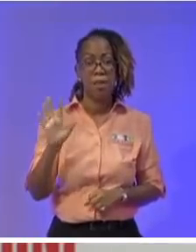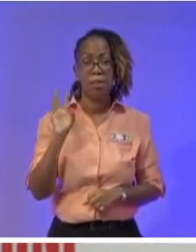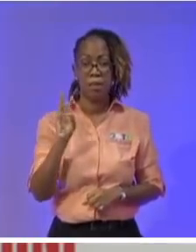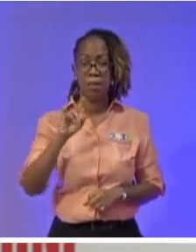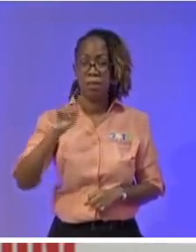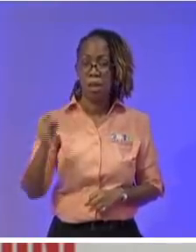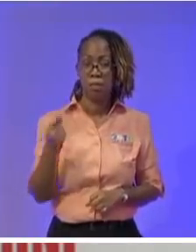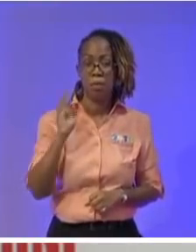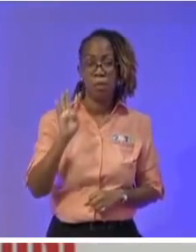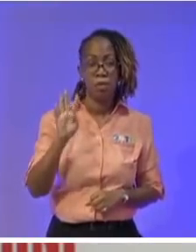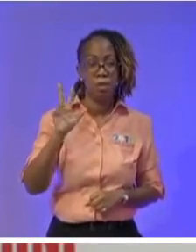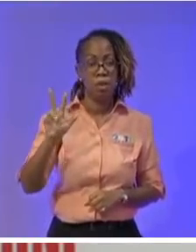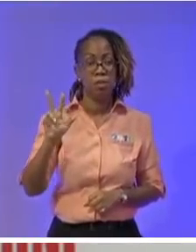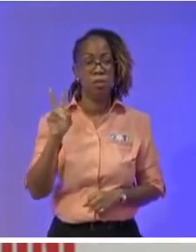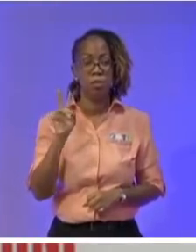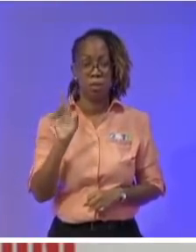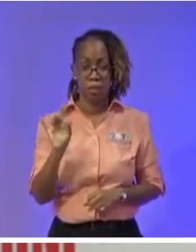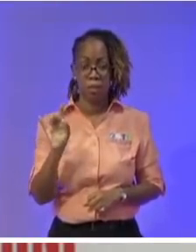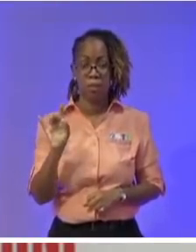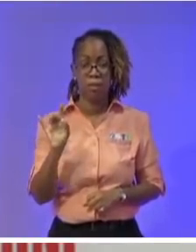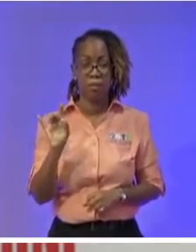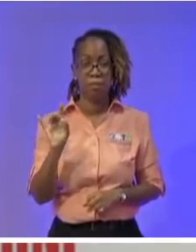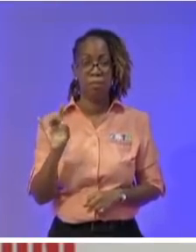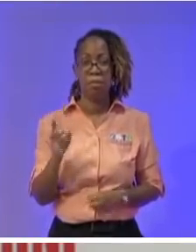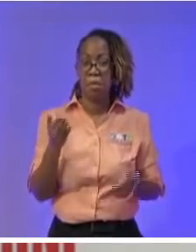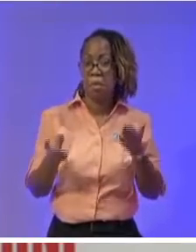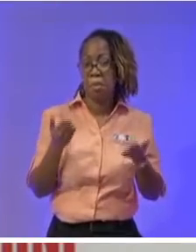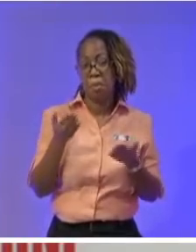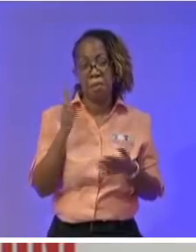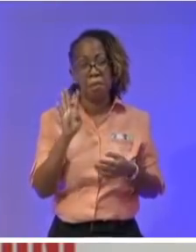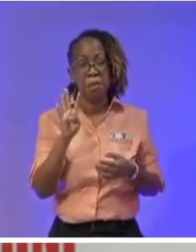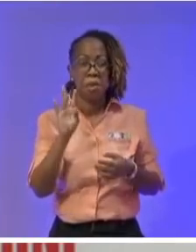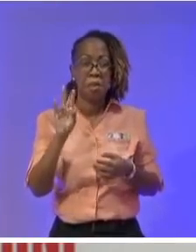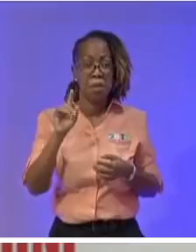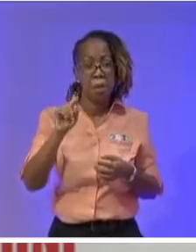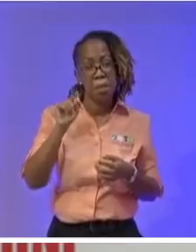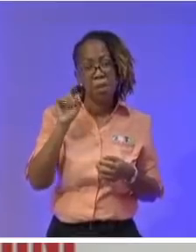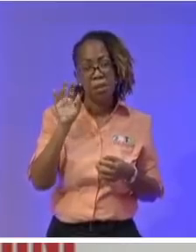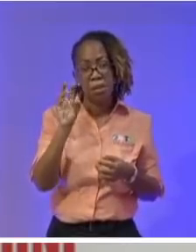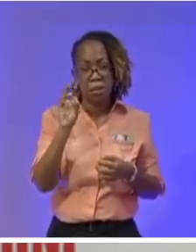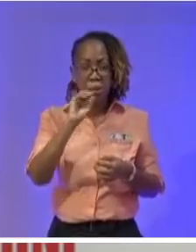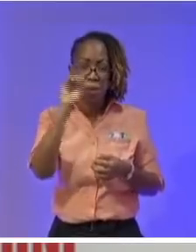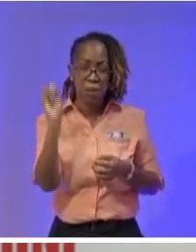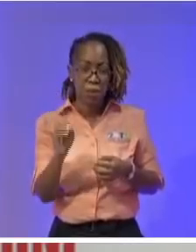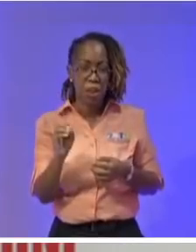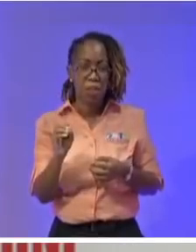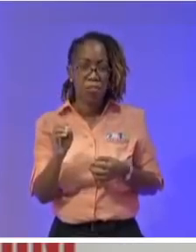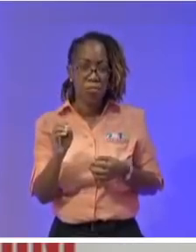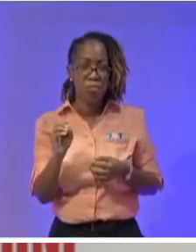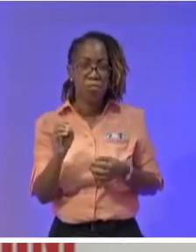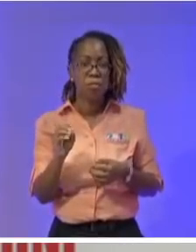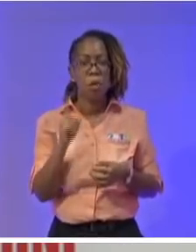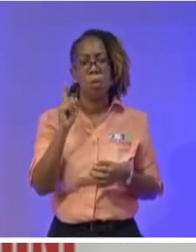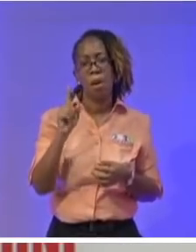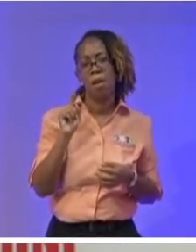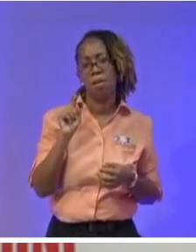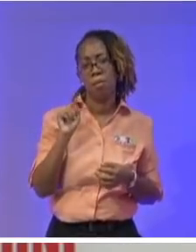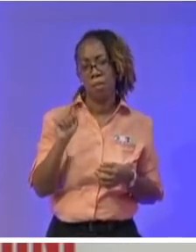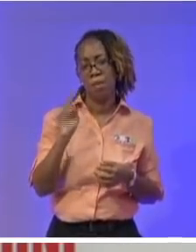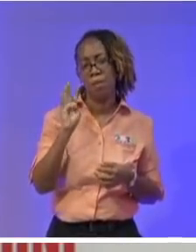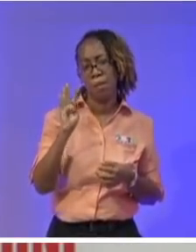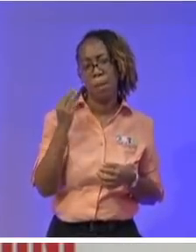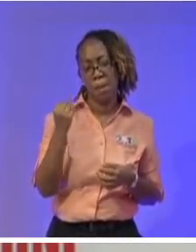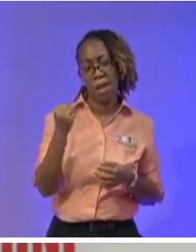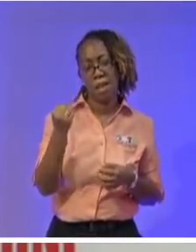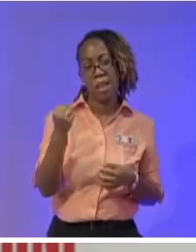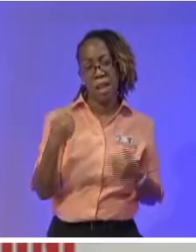666,432, which is about 47.6% of the population of Trinidad and Tobago. The